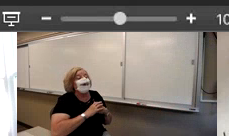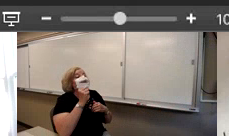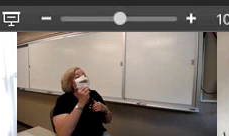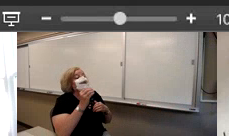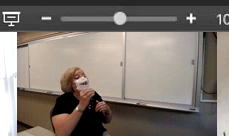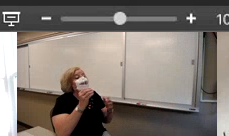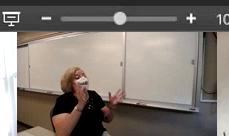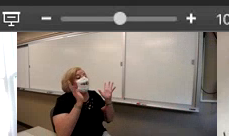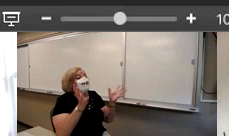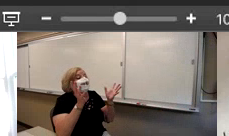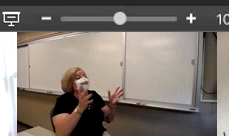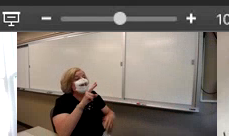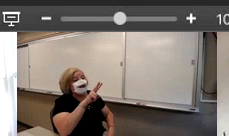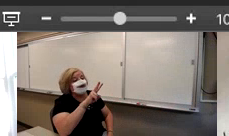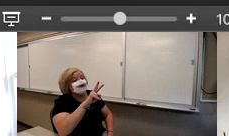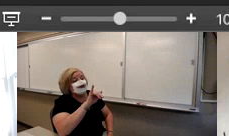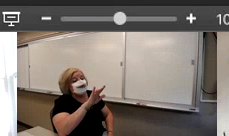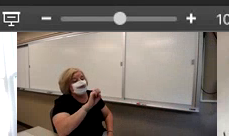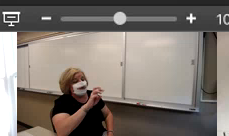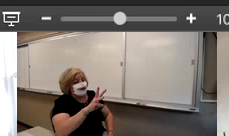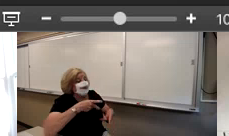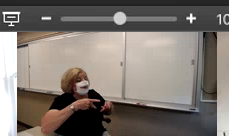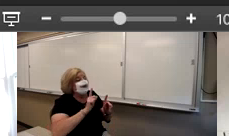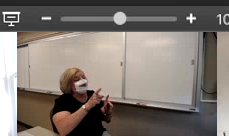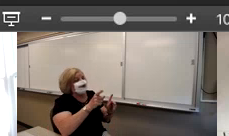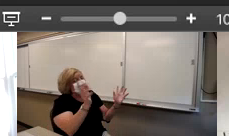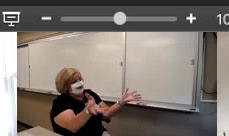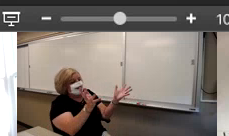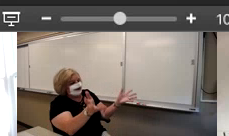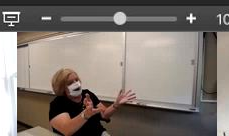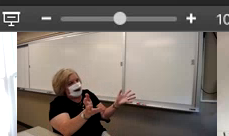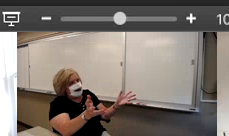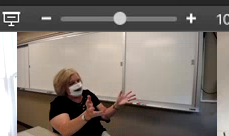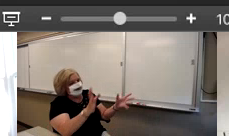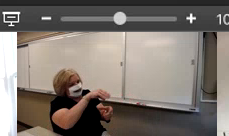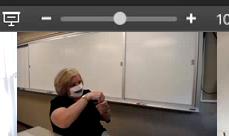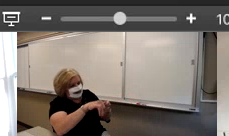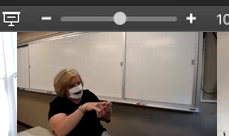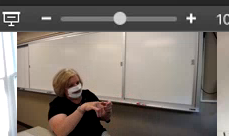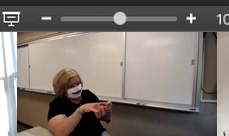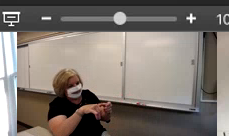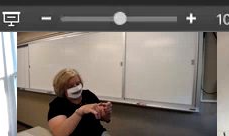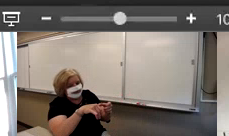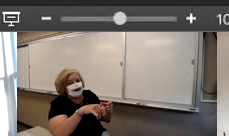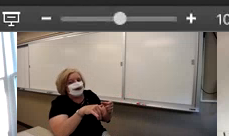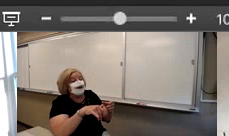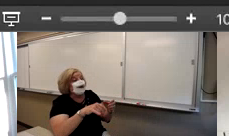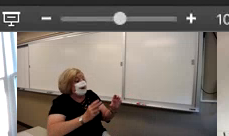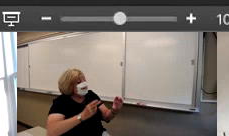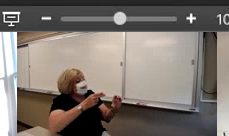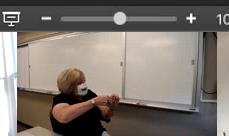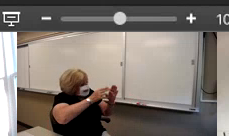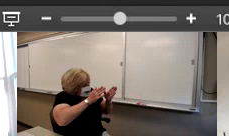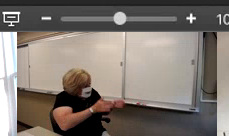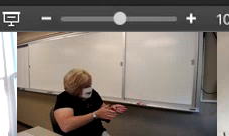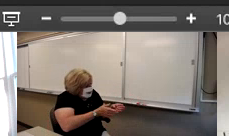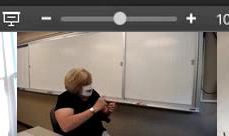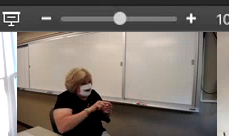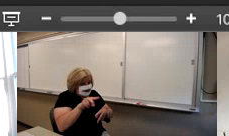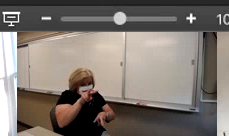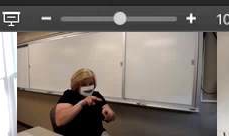conversation view allows you to do the chatting, et cetera, within that. The participants, when you view